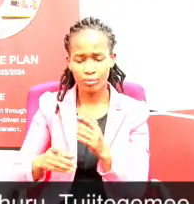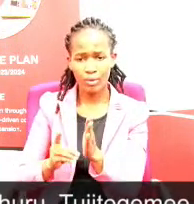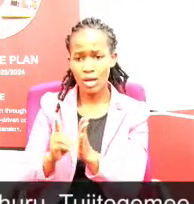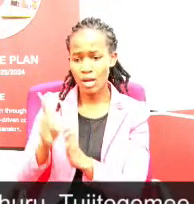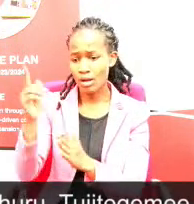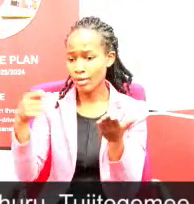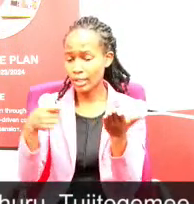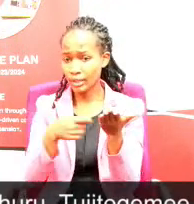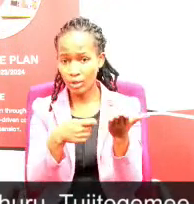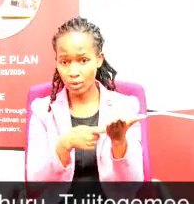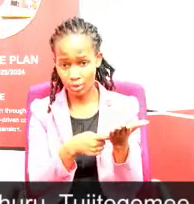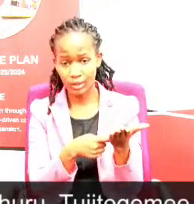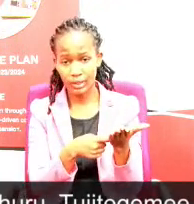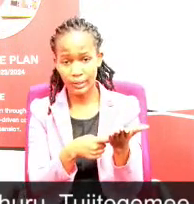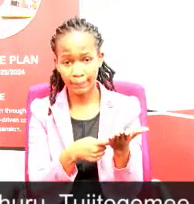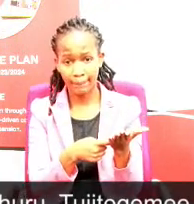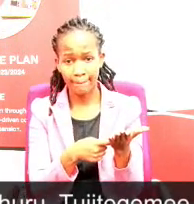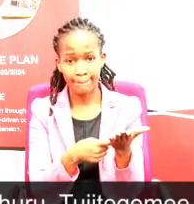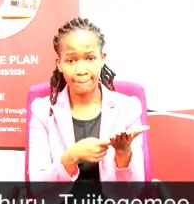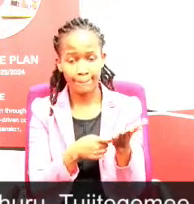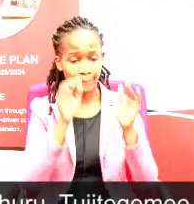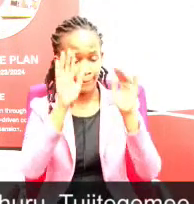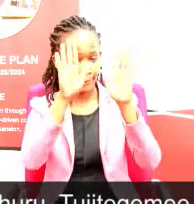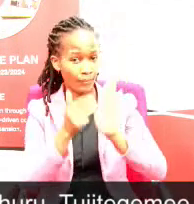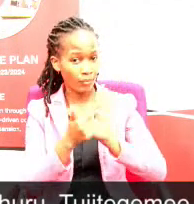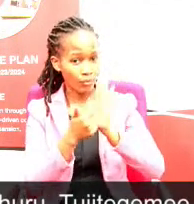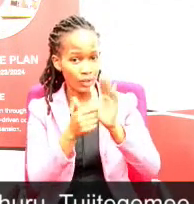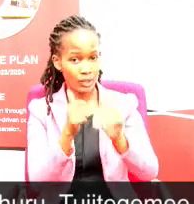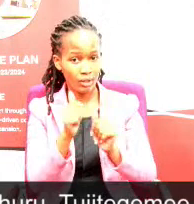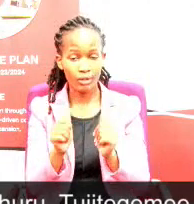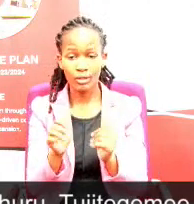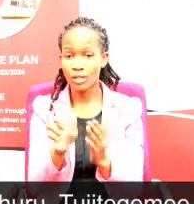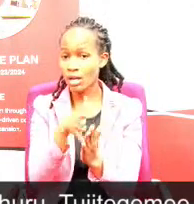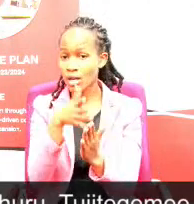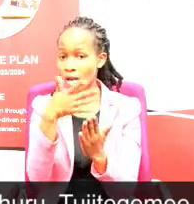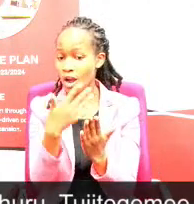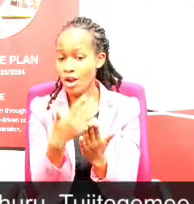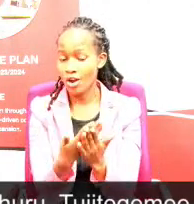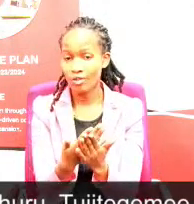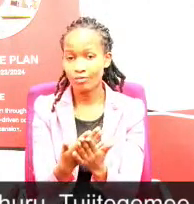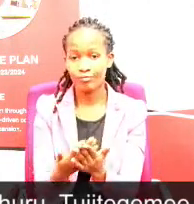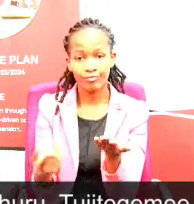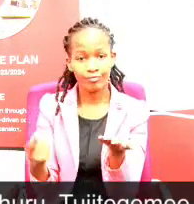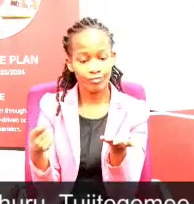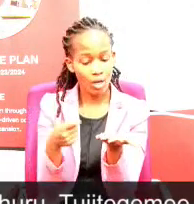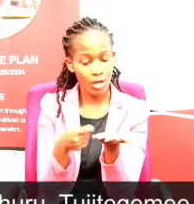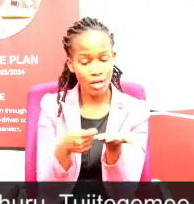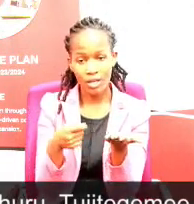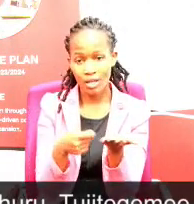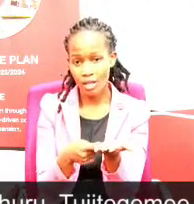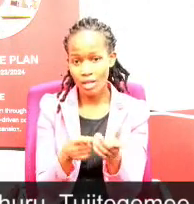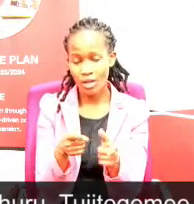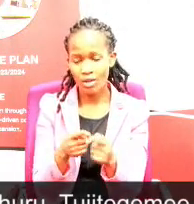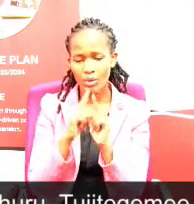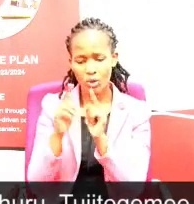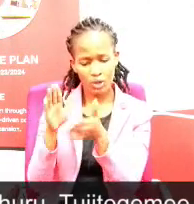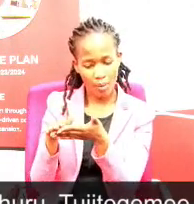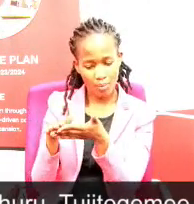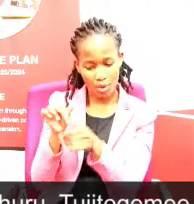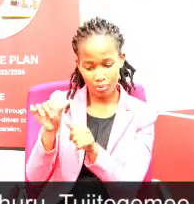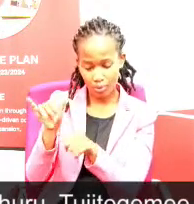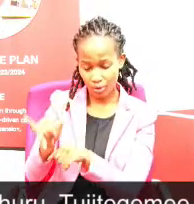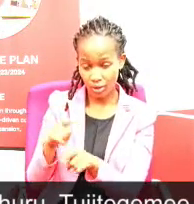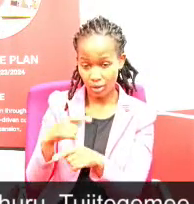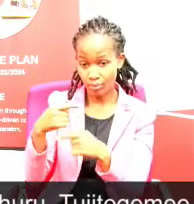of technology, a key focal point is the application of modern technology, and we'll be delving a lot into that